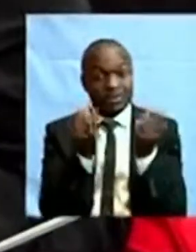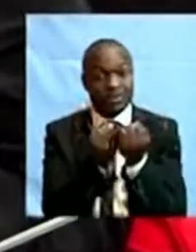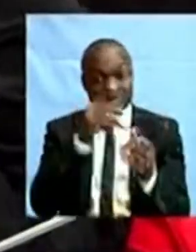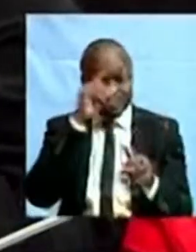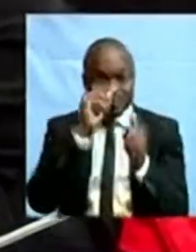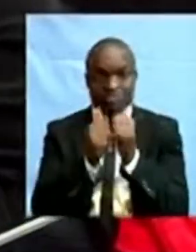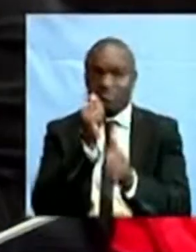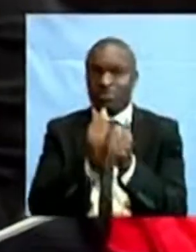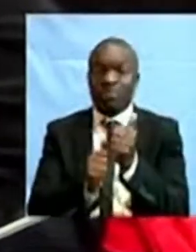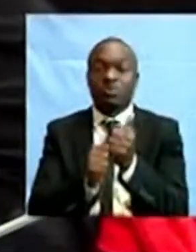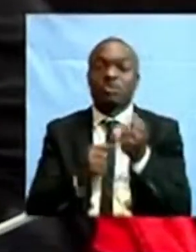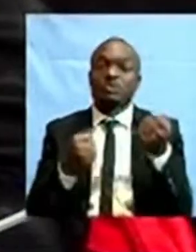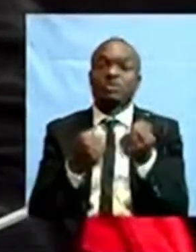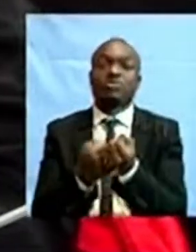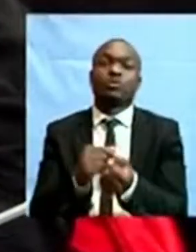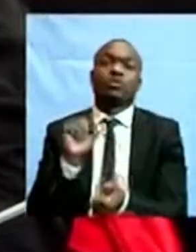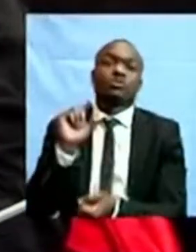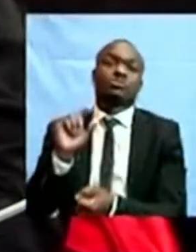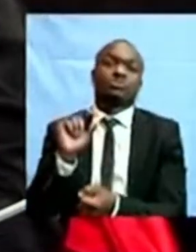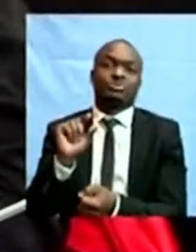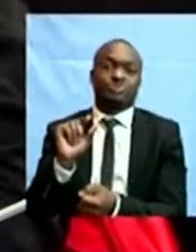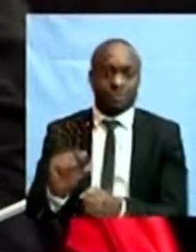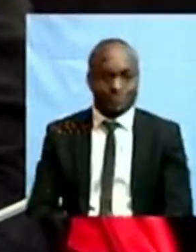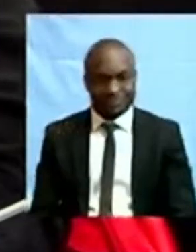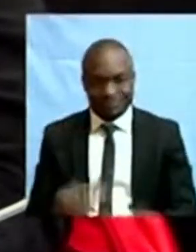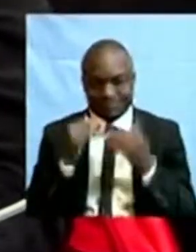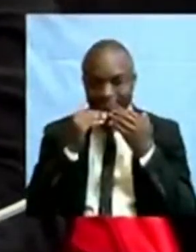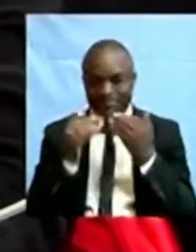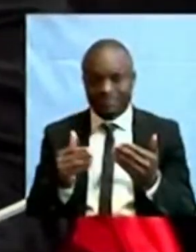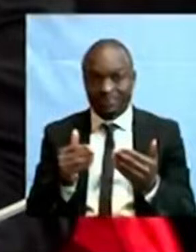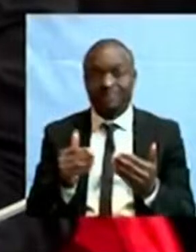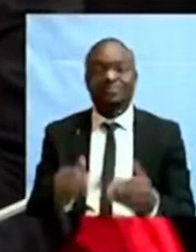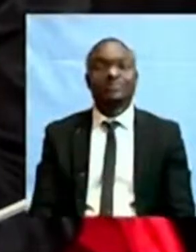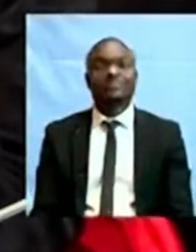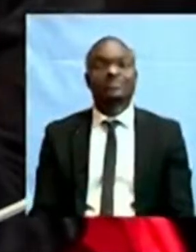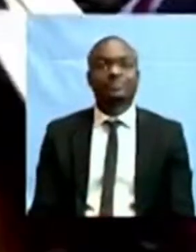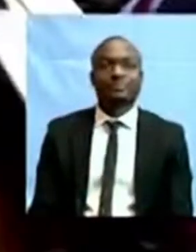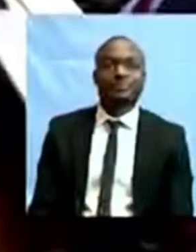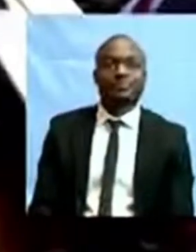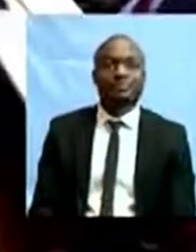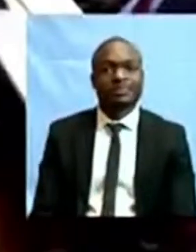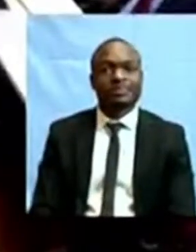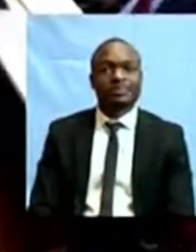of funding as well and staffing. Thank you.